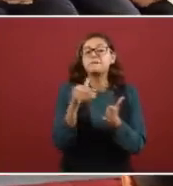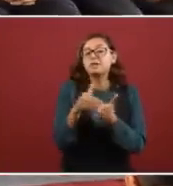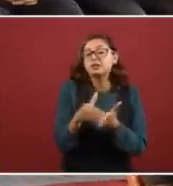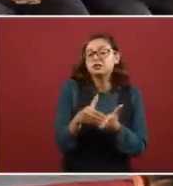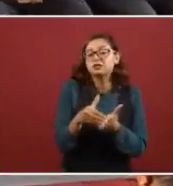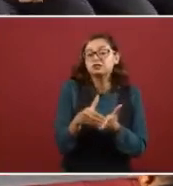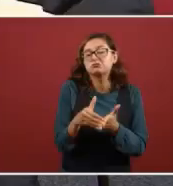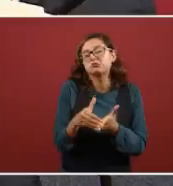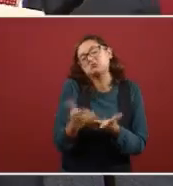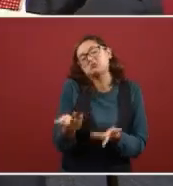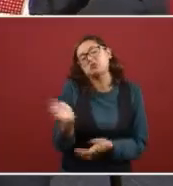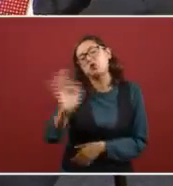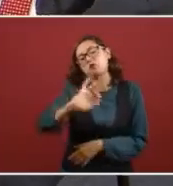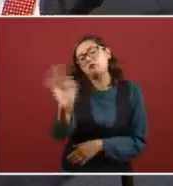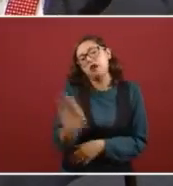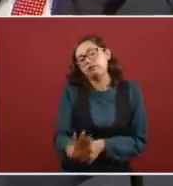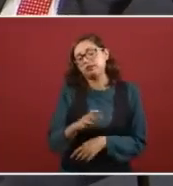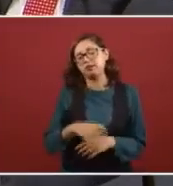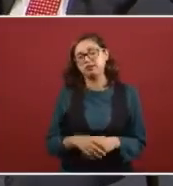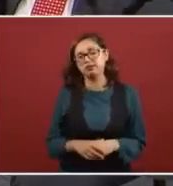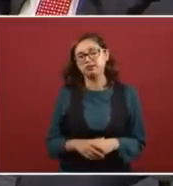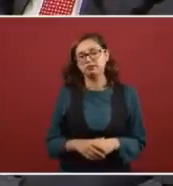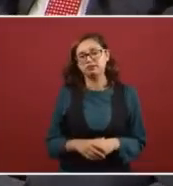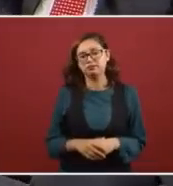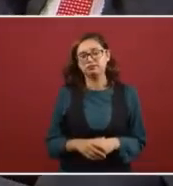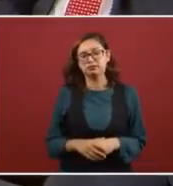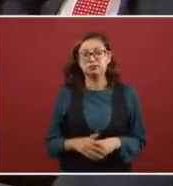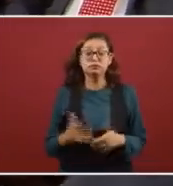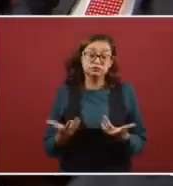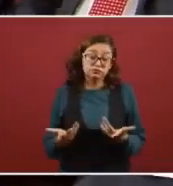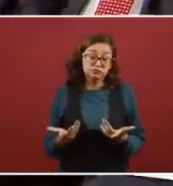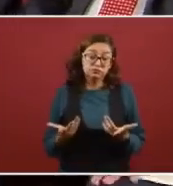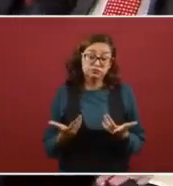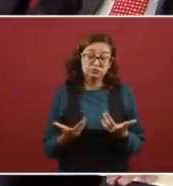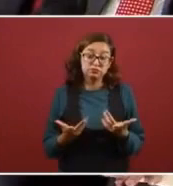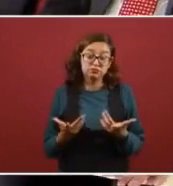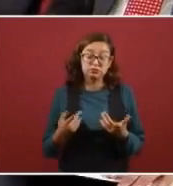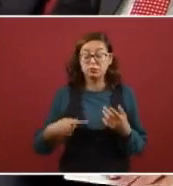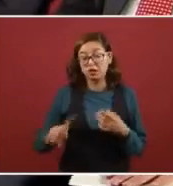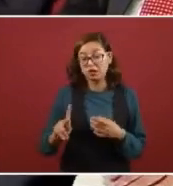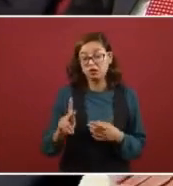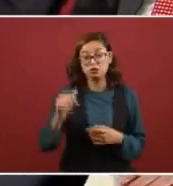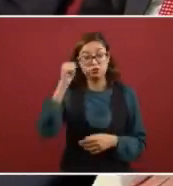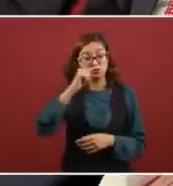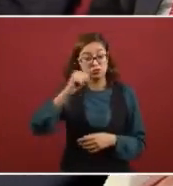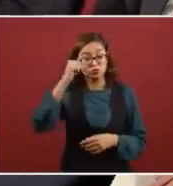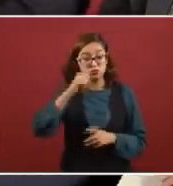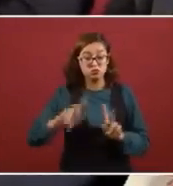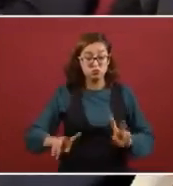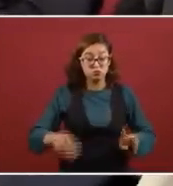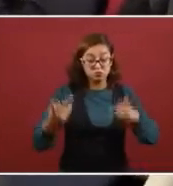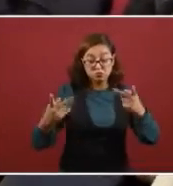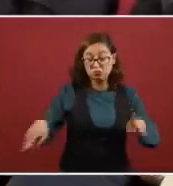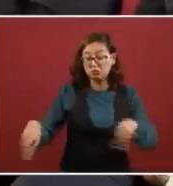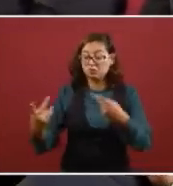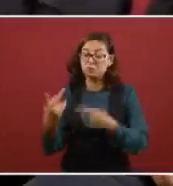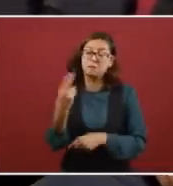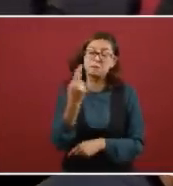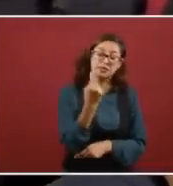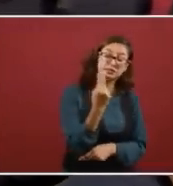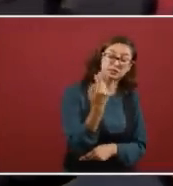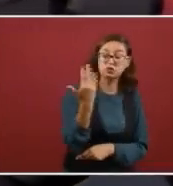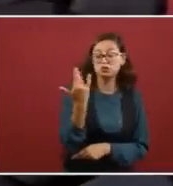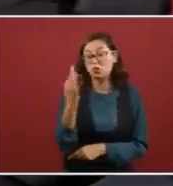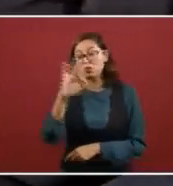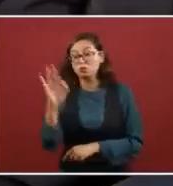de inicio. That 100 million is Subasta, en todo lo que hemos initial subastado, evaluation, siempre es 25, but it's always 50%